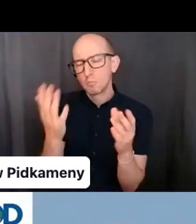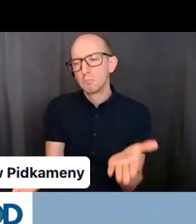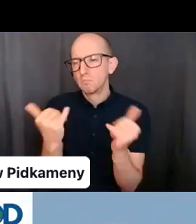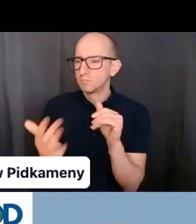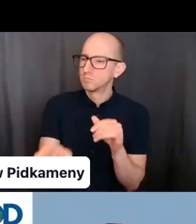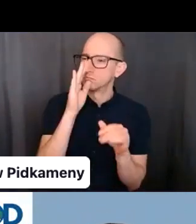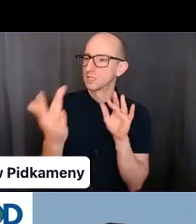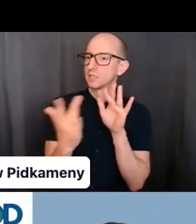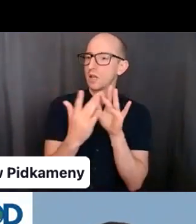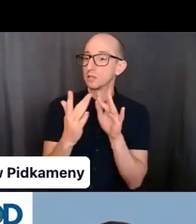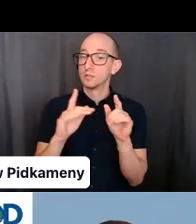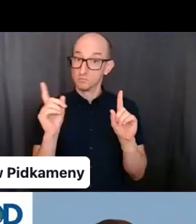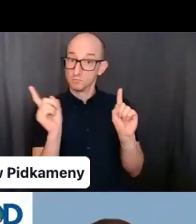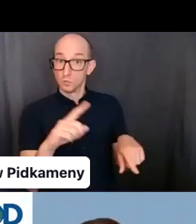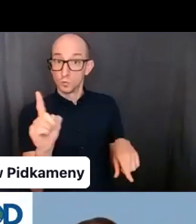You can go to